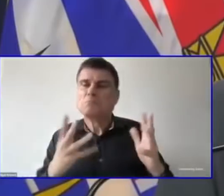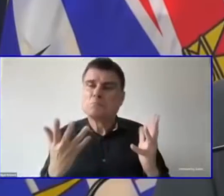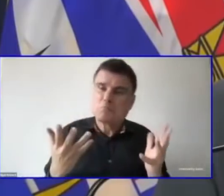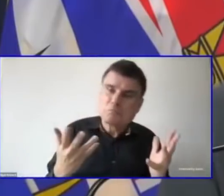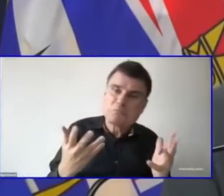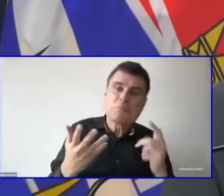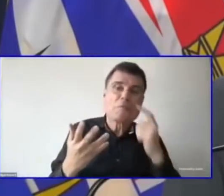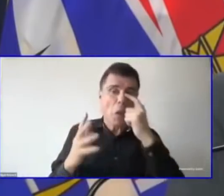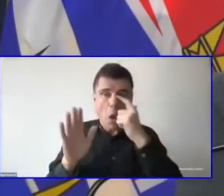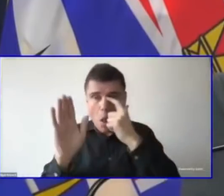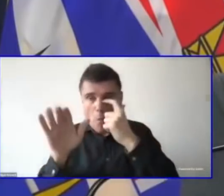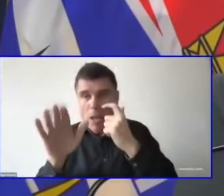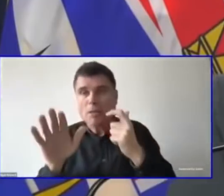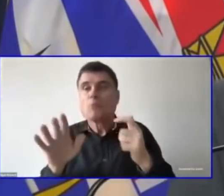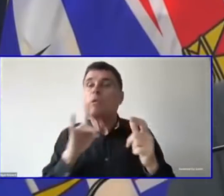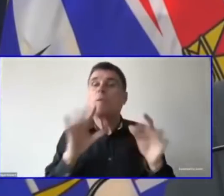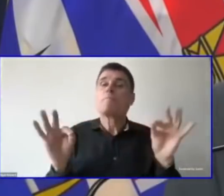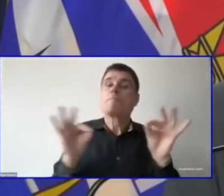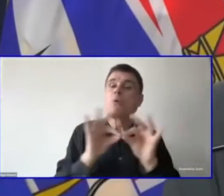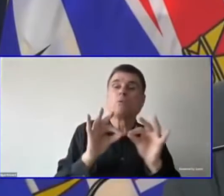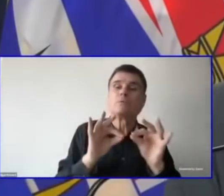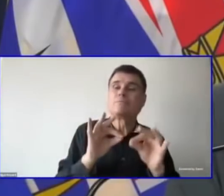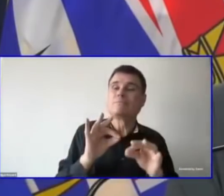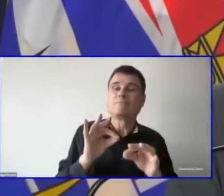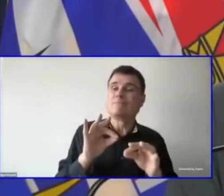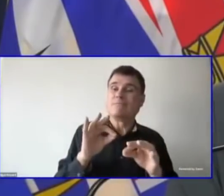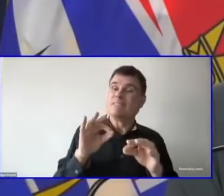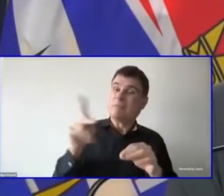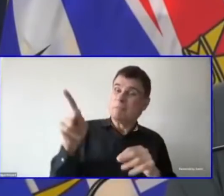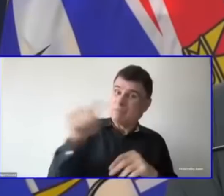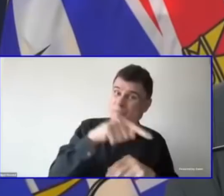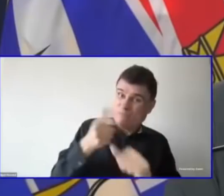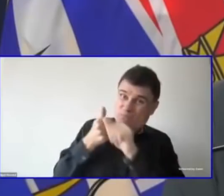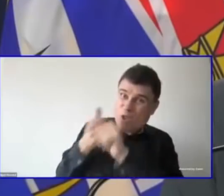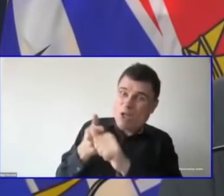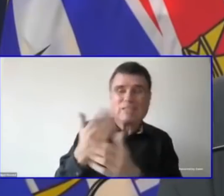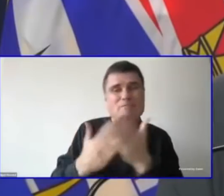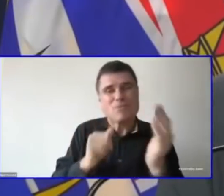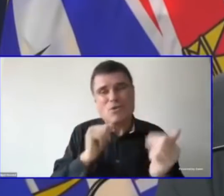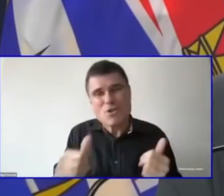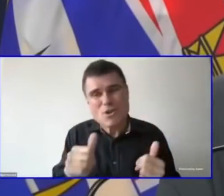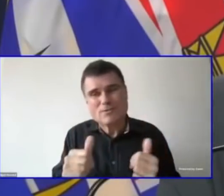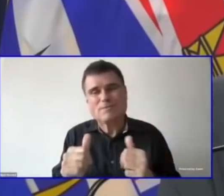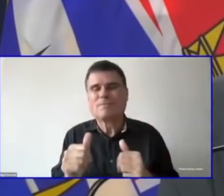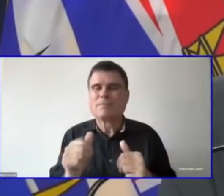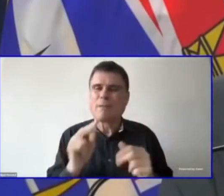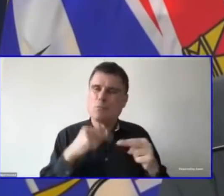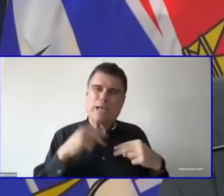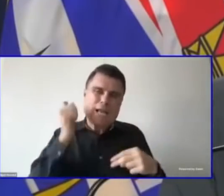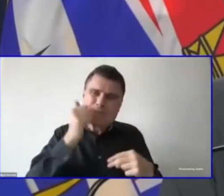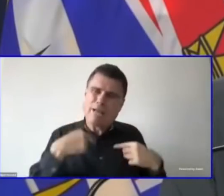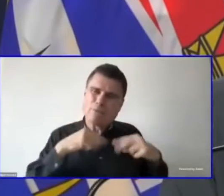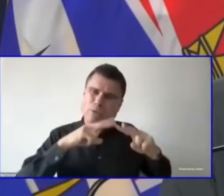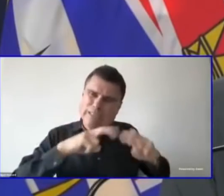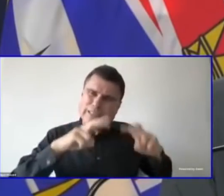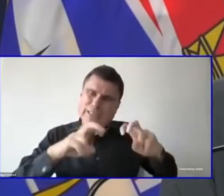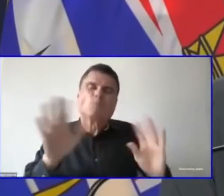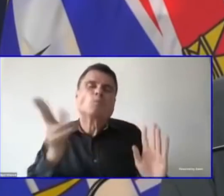continuous mask wearing, which we've not always been adhered to. So we're assessing these on a day-by-day basis.